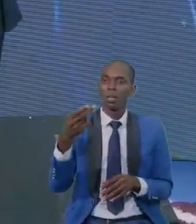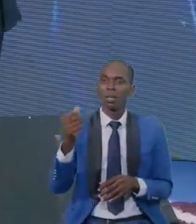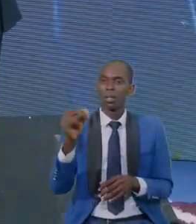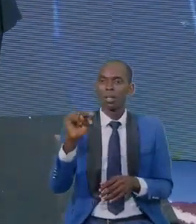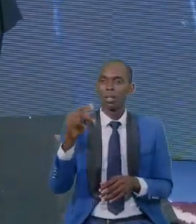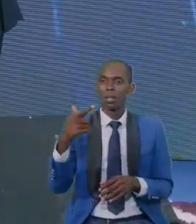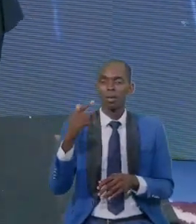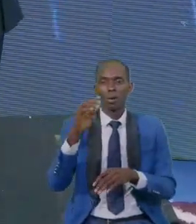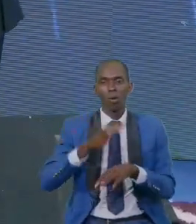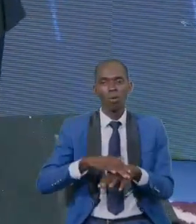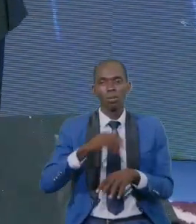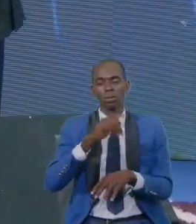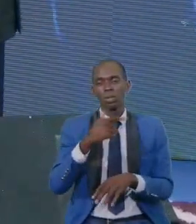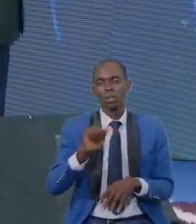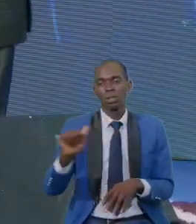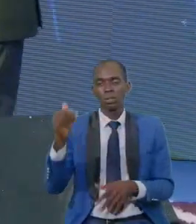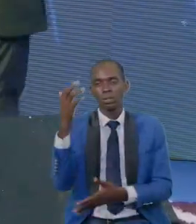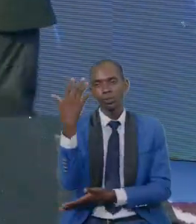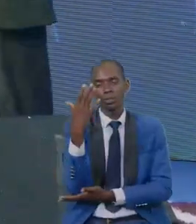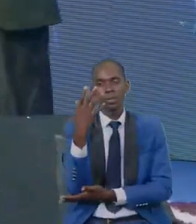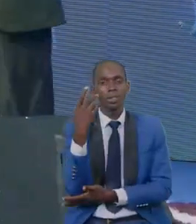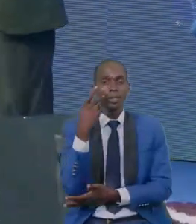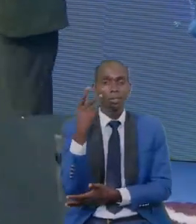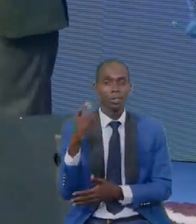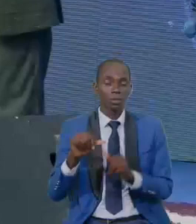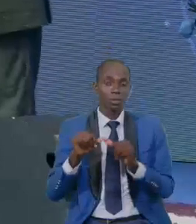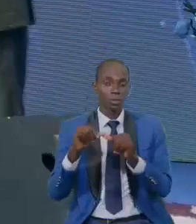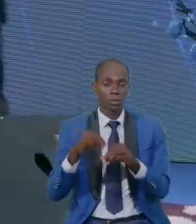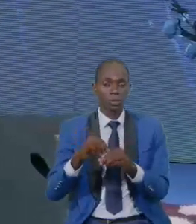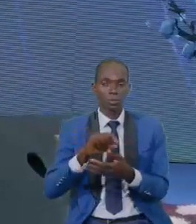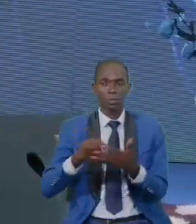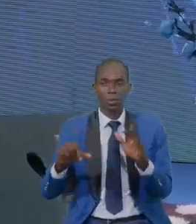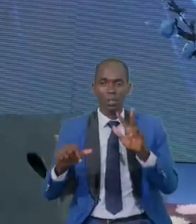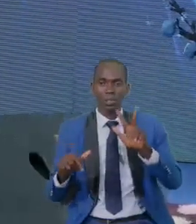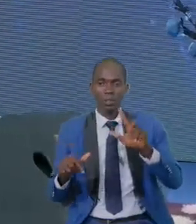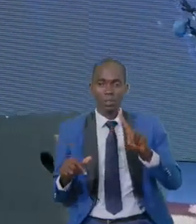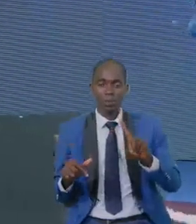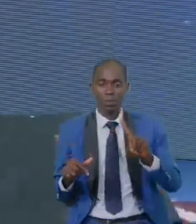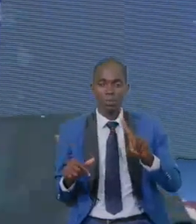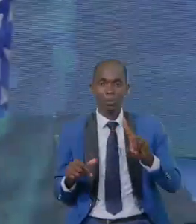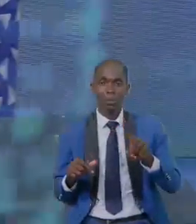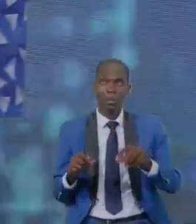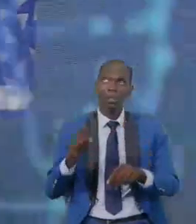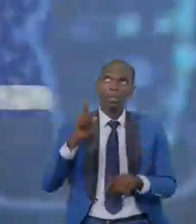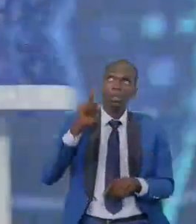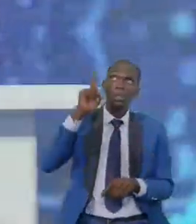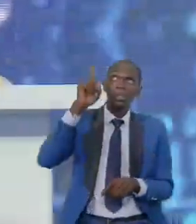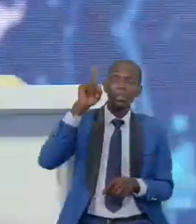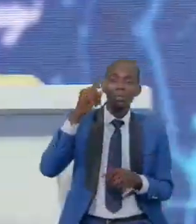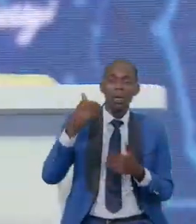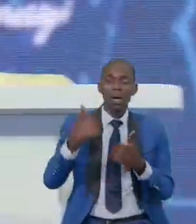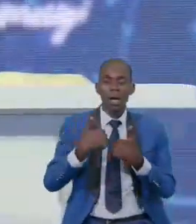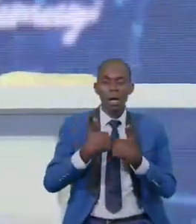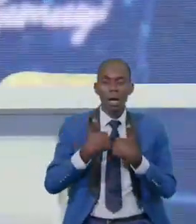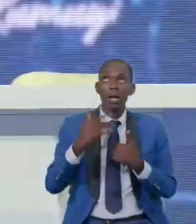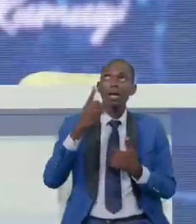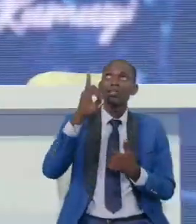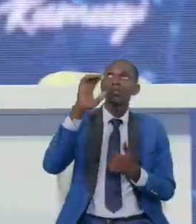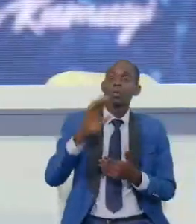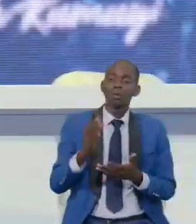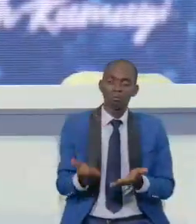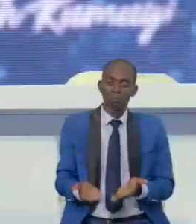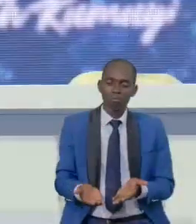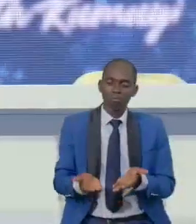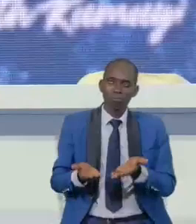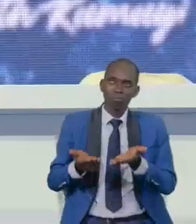Look at verse 31. Him as God exalted with his